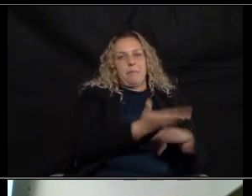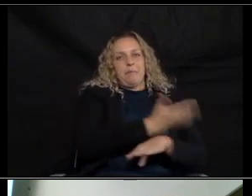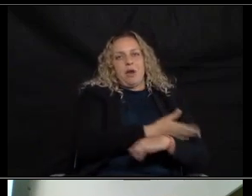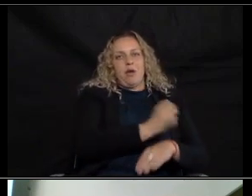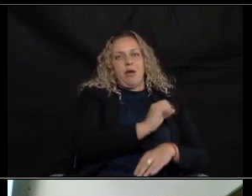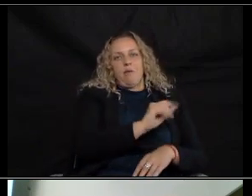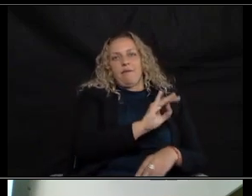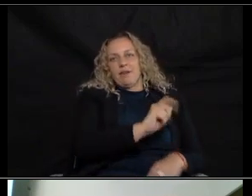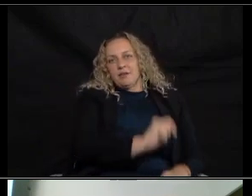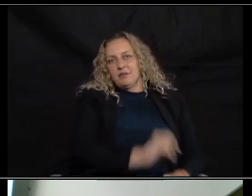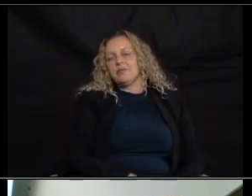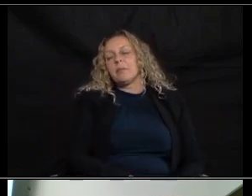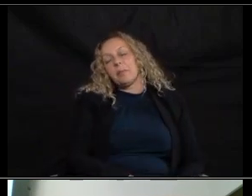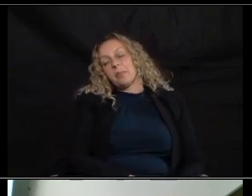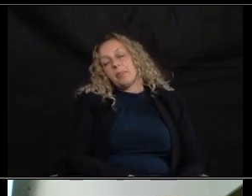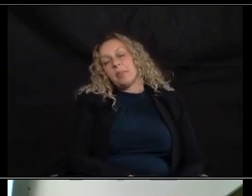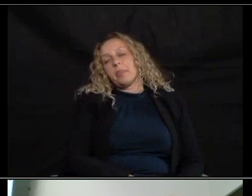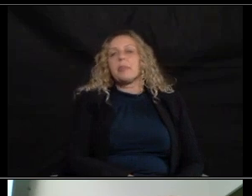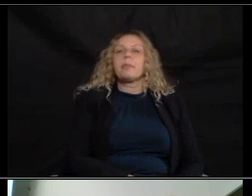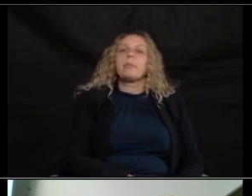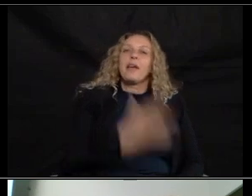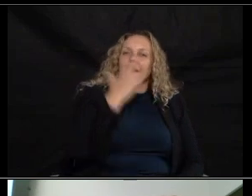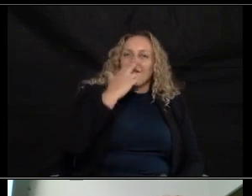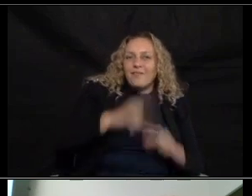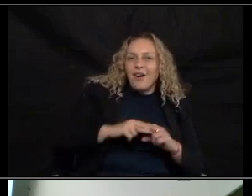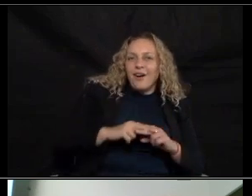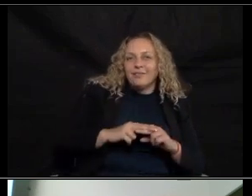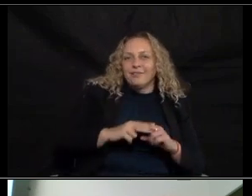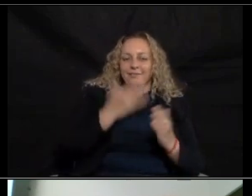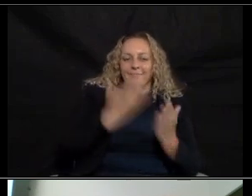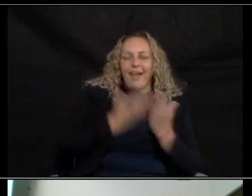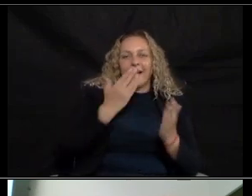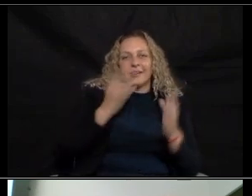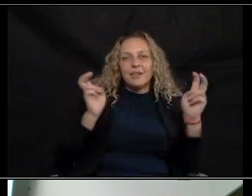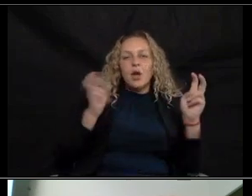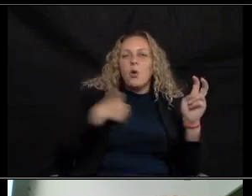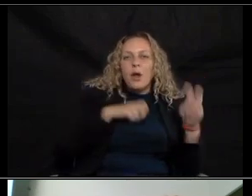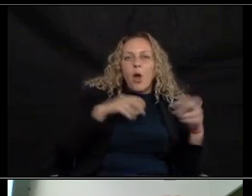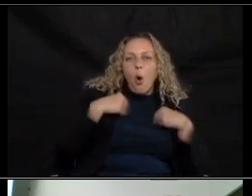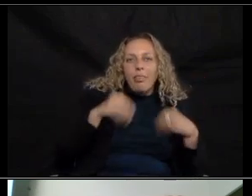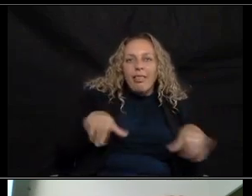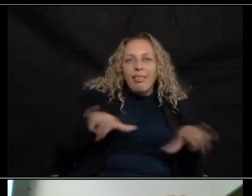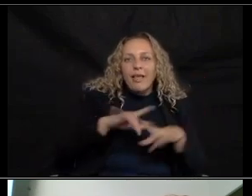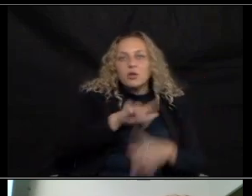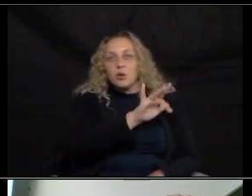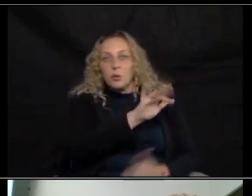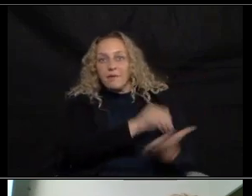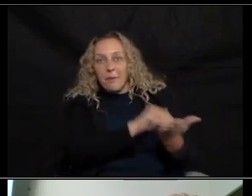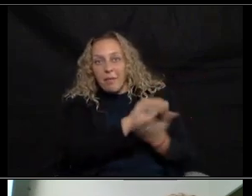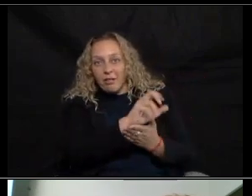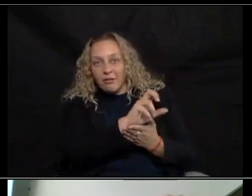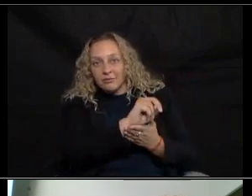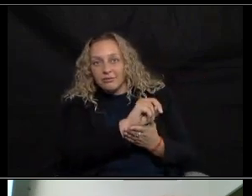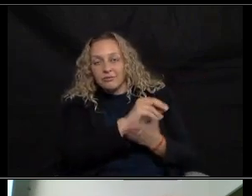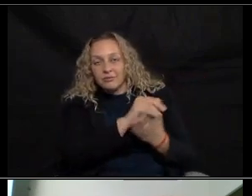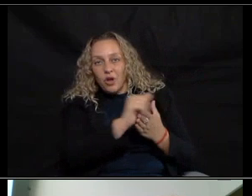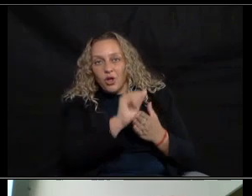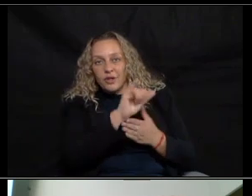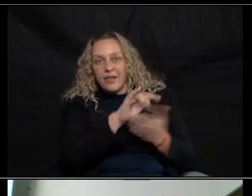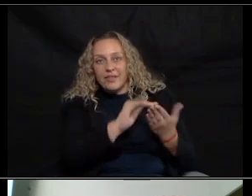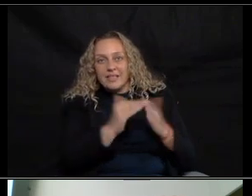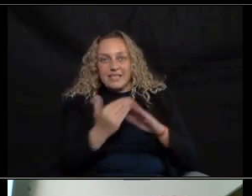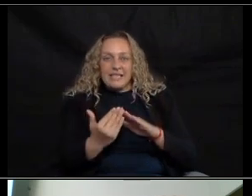of it? The fun fact that we have is that we don't own the land. So that $25 million that the